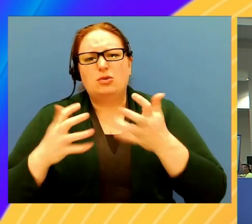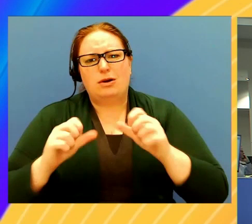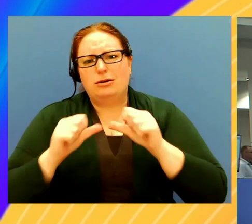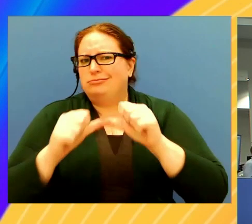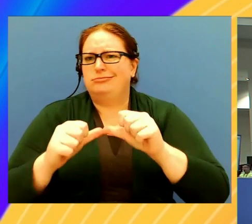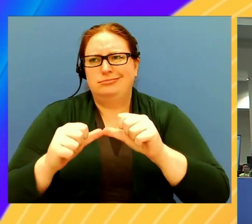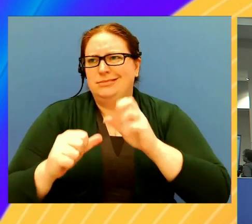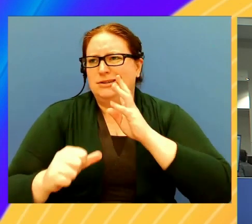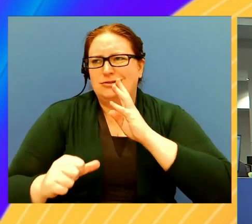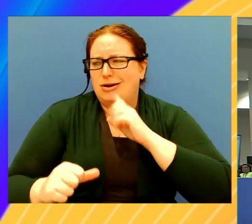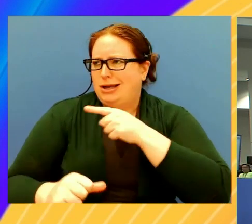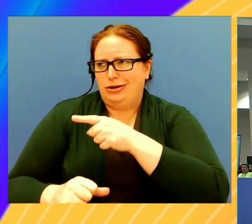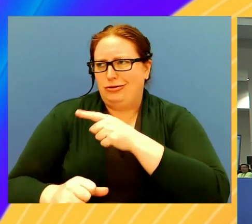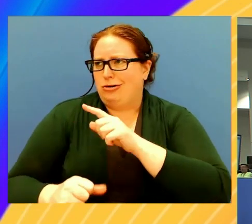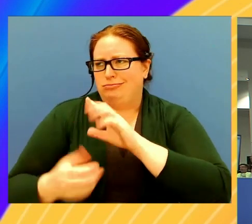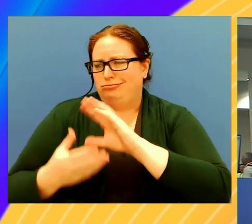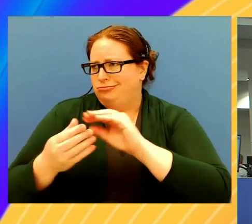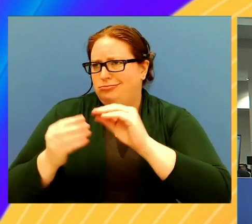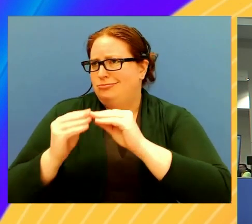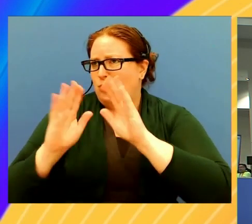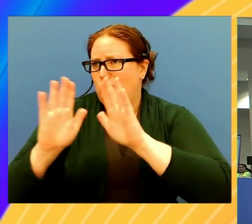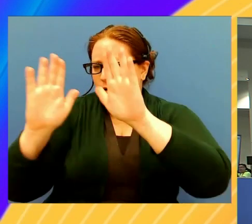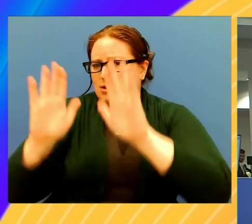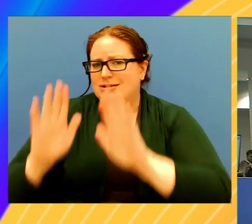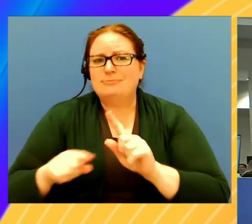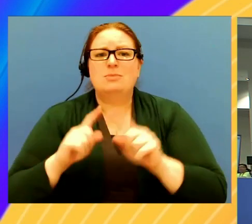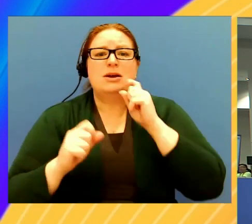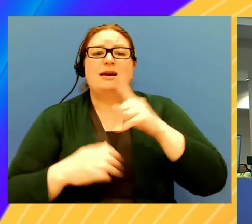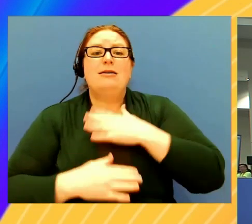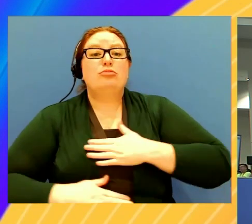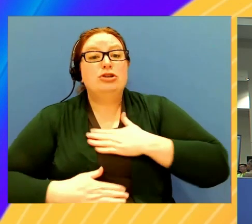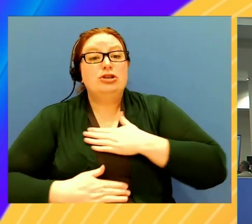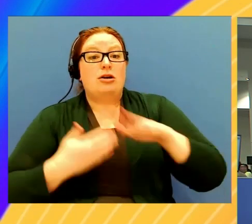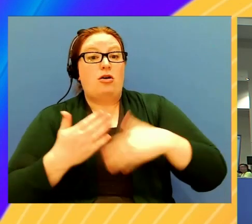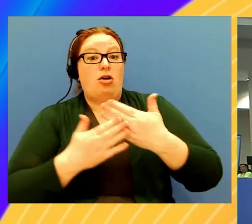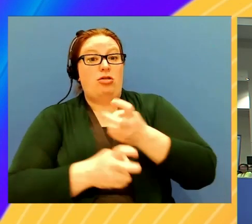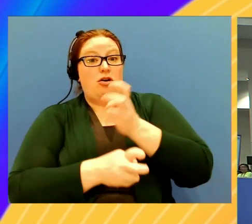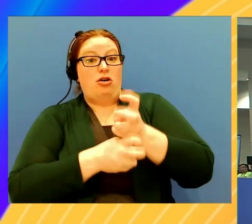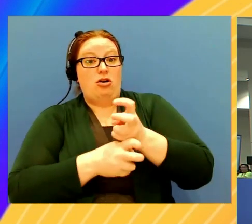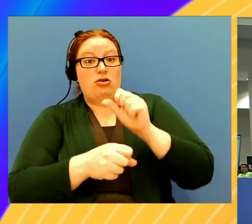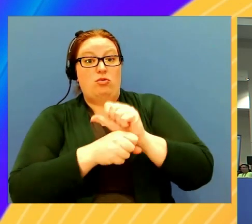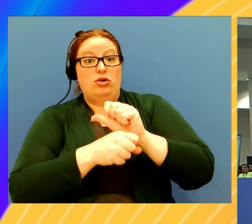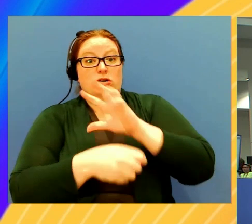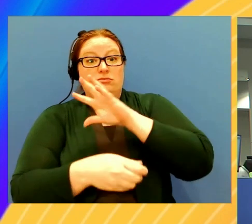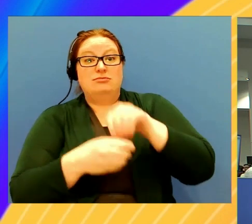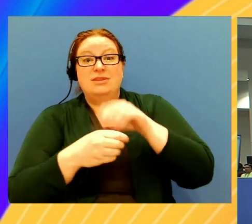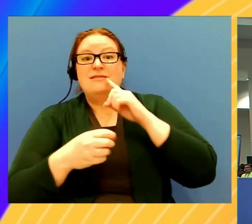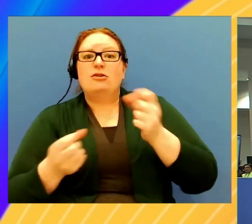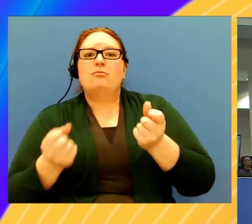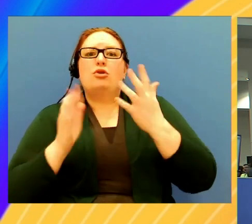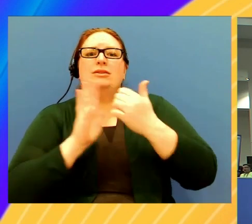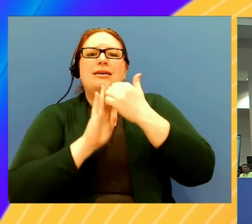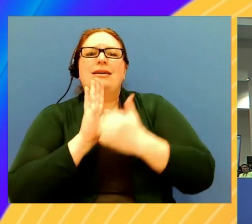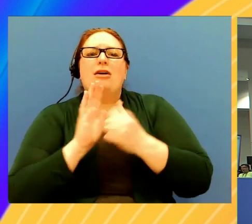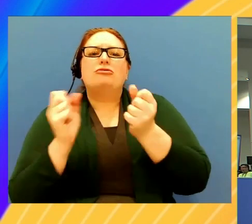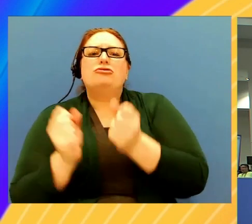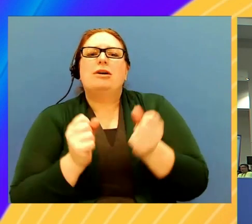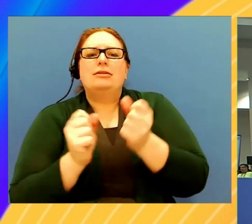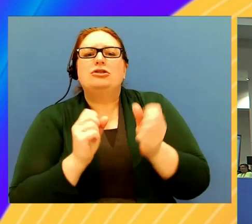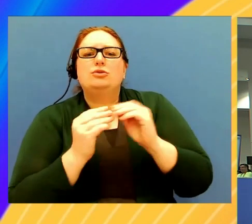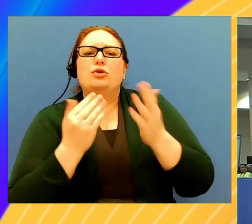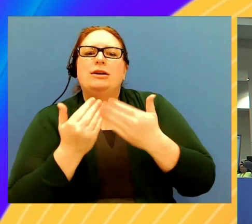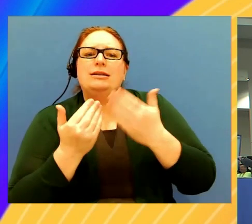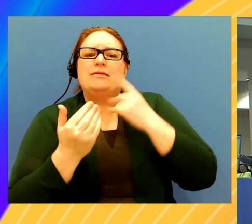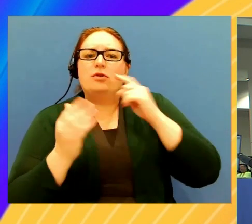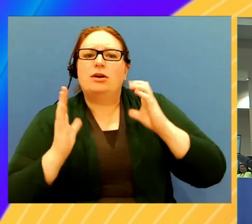stuff to say than I do. But I appreciate all of the hard work that has gone into making multi-account strategies a lot easier for our customers.